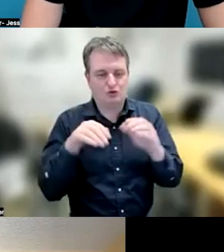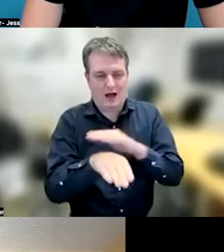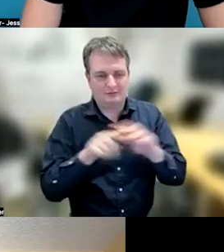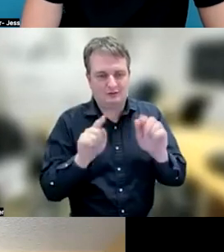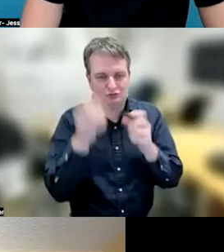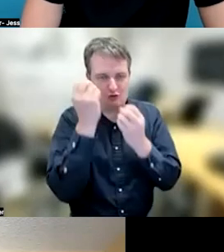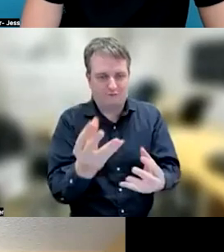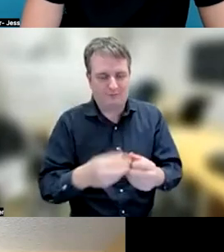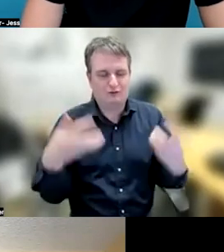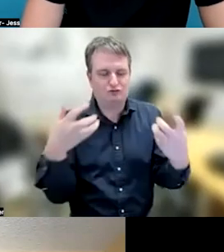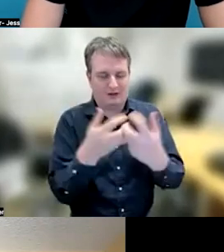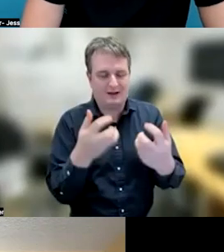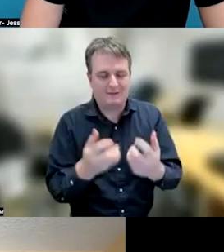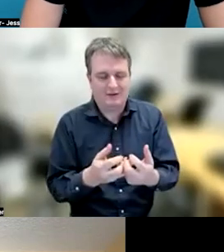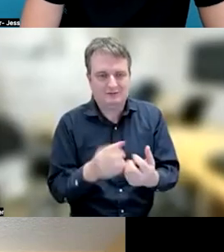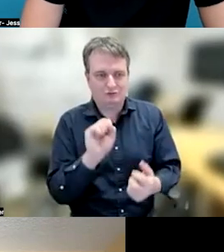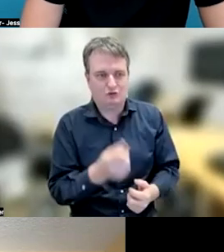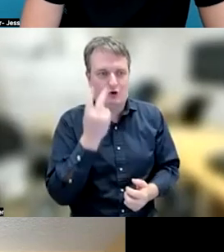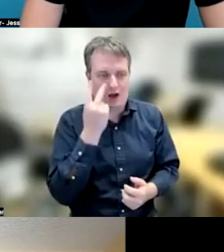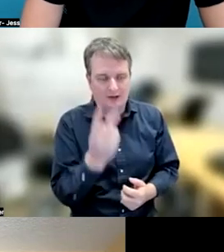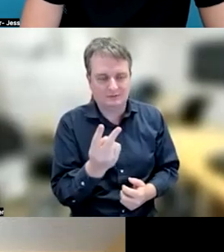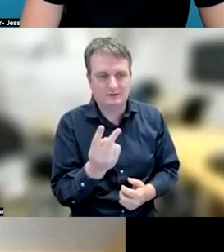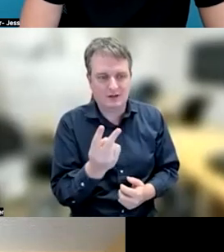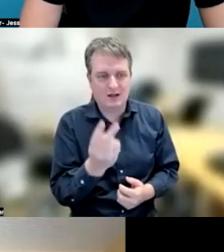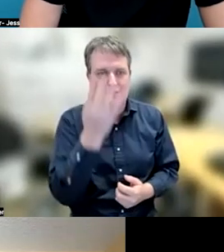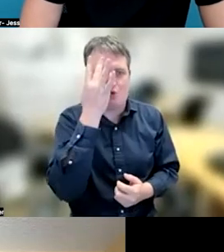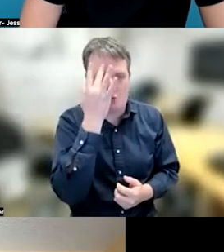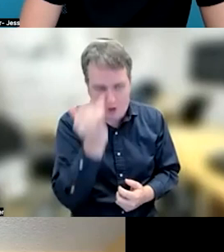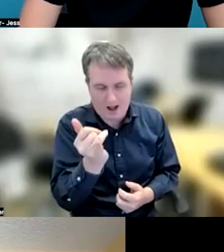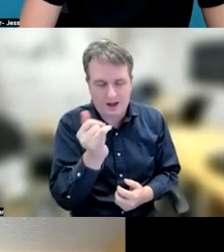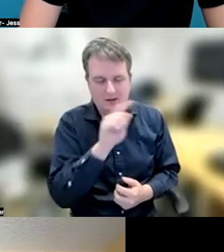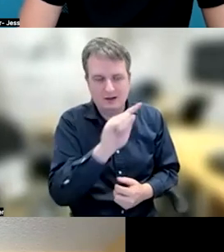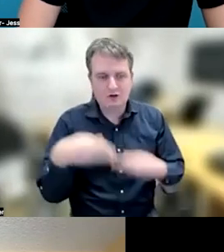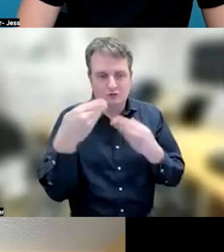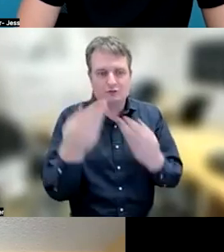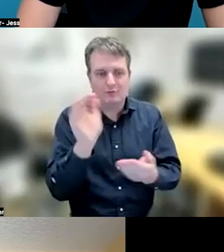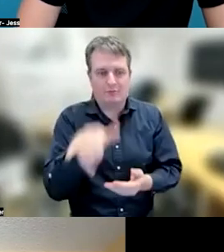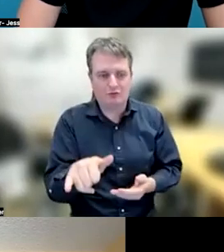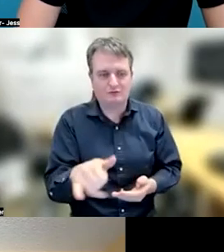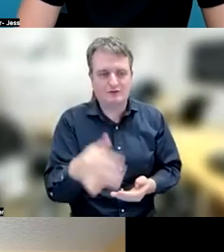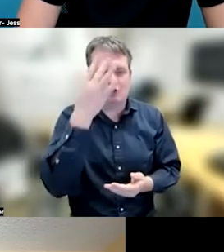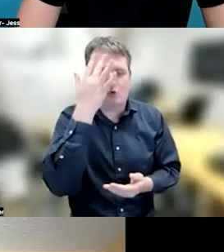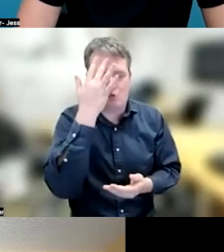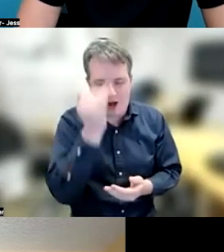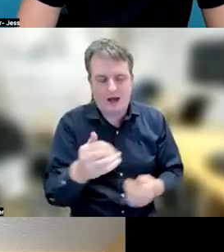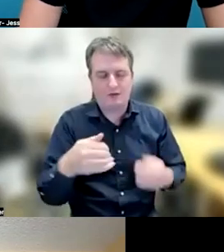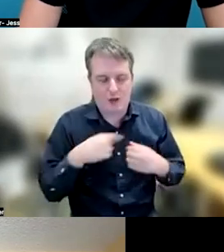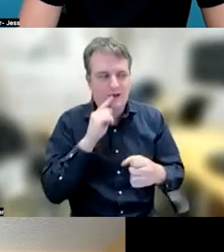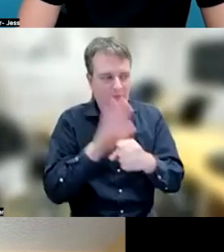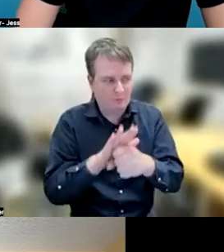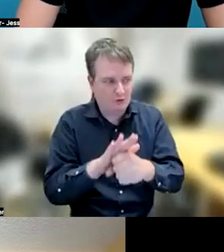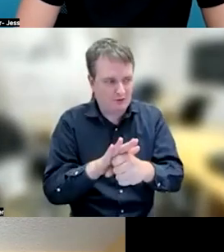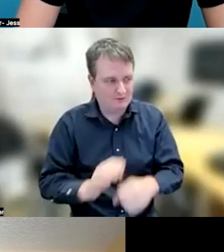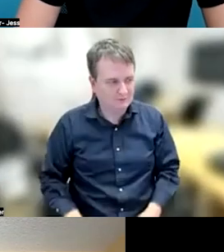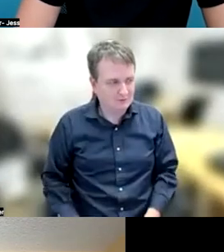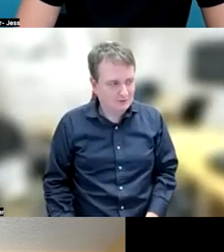communication through coordinating those interfaces and providing